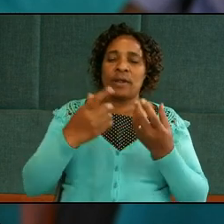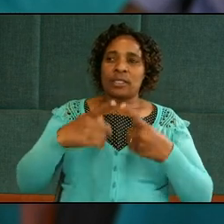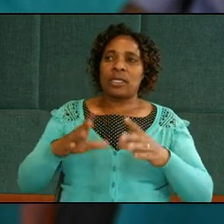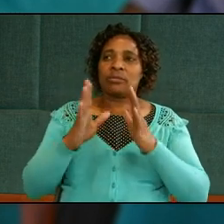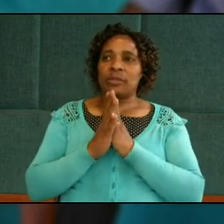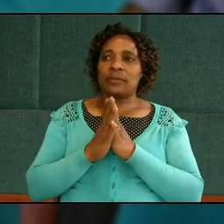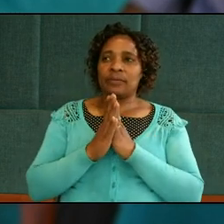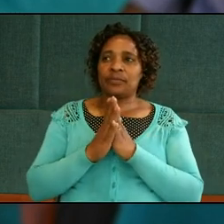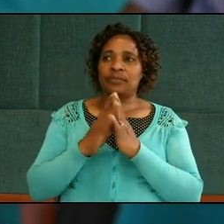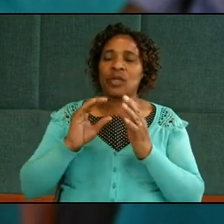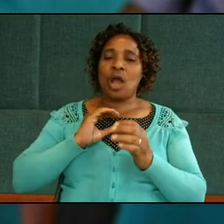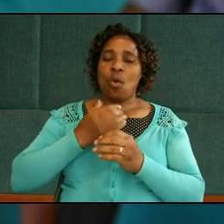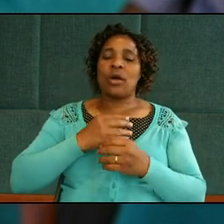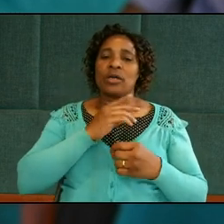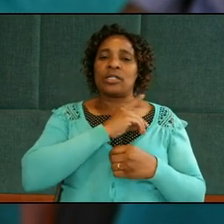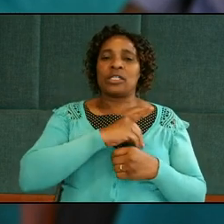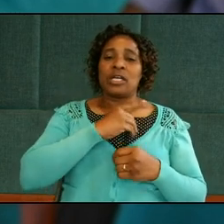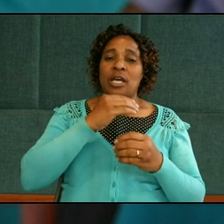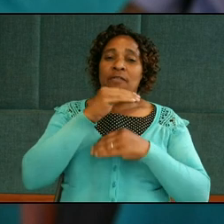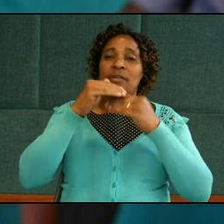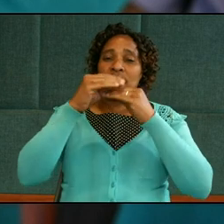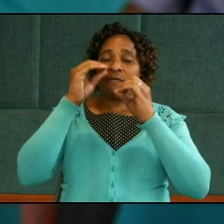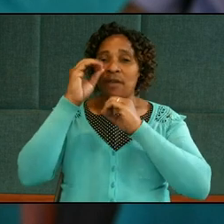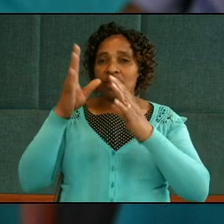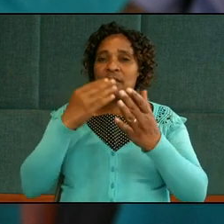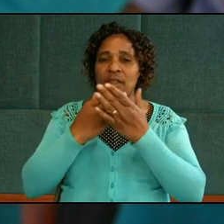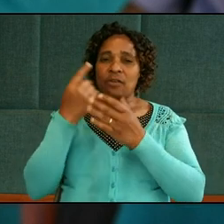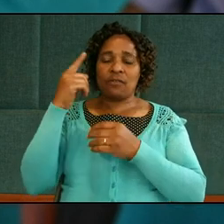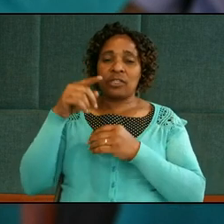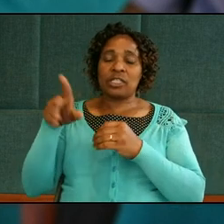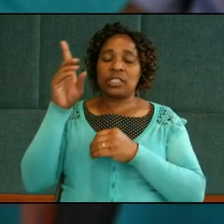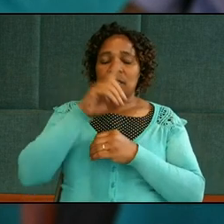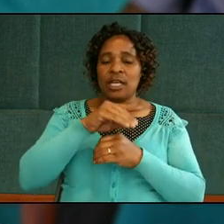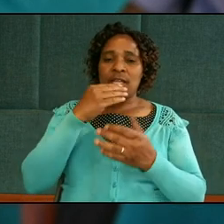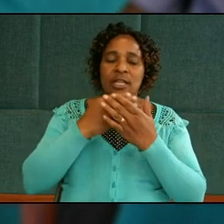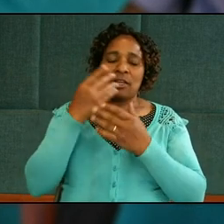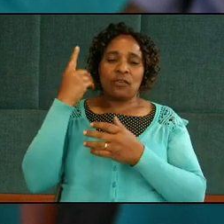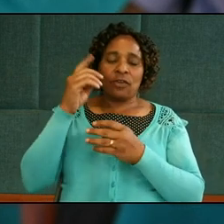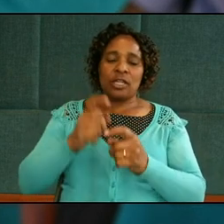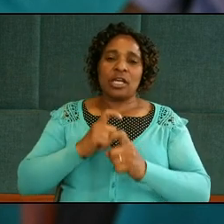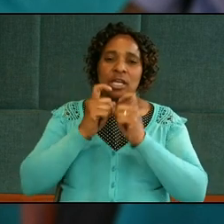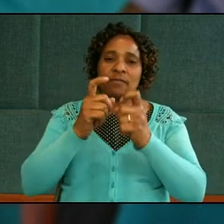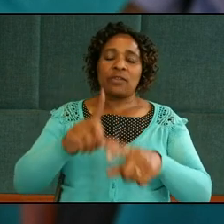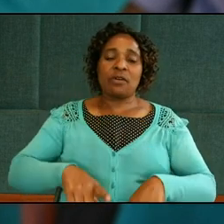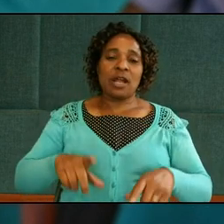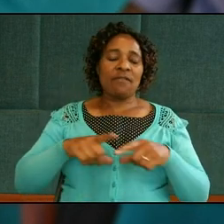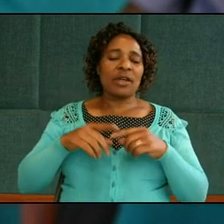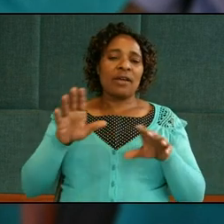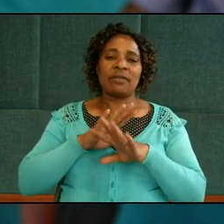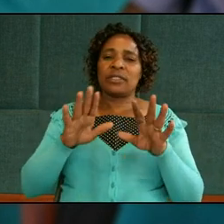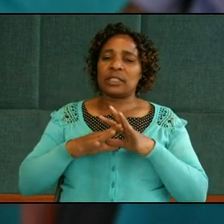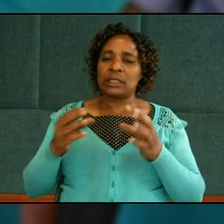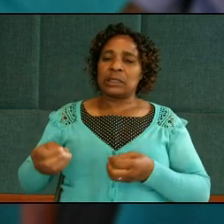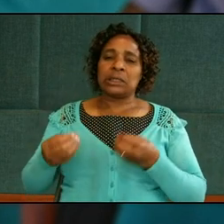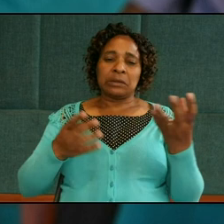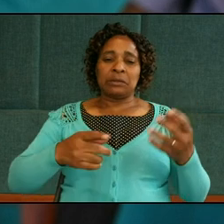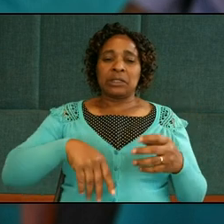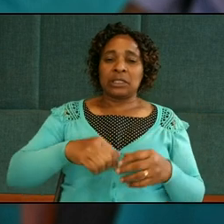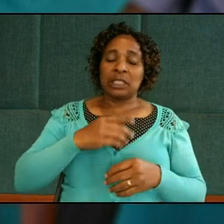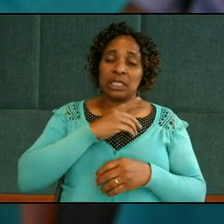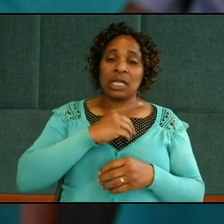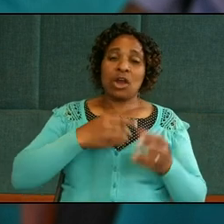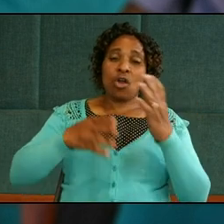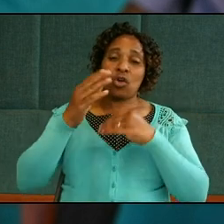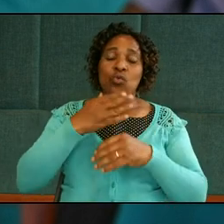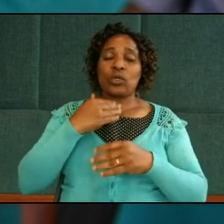pray. Our dear Heavenly Father, we thank you for this day. We thank you for the gift of life and everything you've given us. Dear God, we'd like to